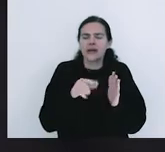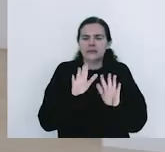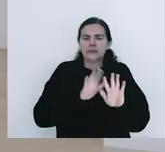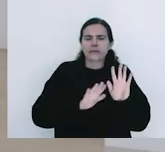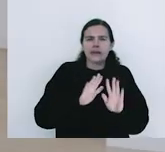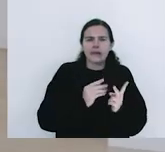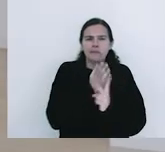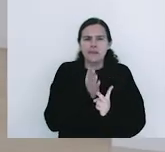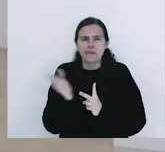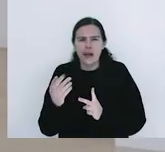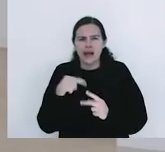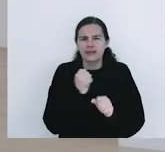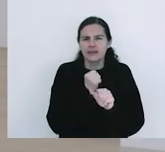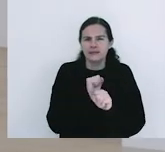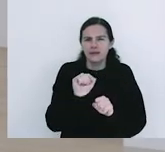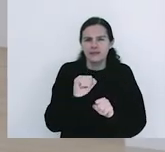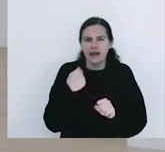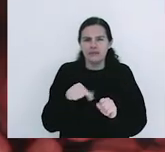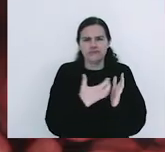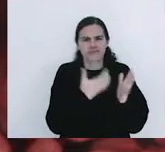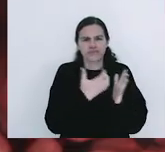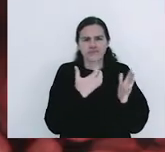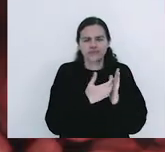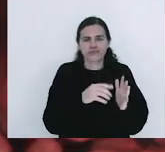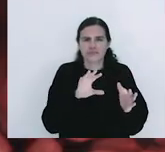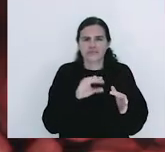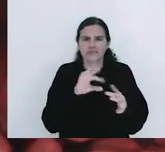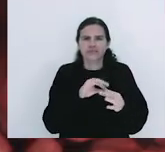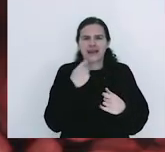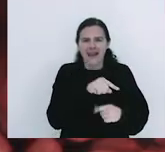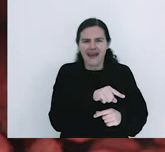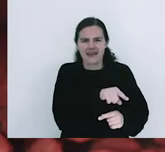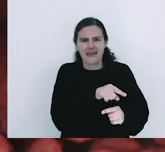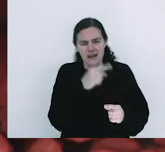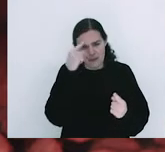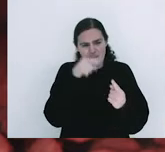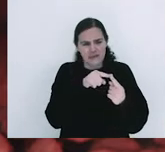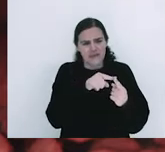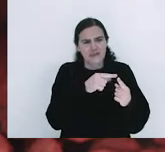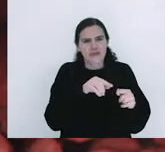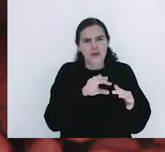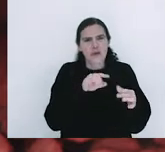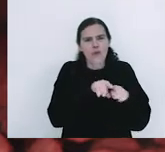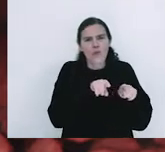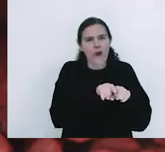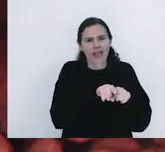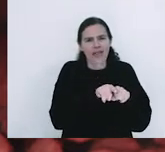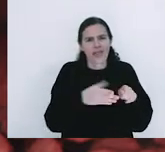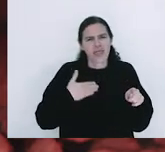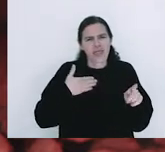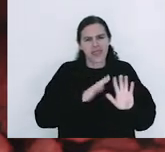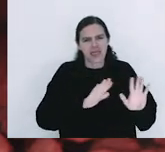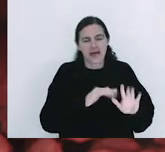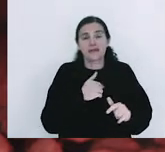this duality in her work, the absence and maybe the deliberate absence of being homogeneous, that